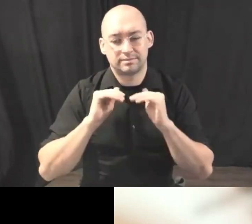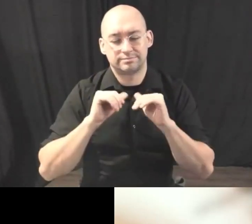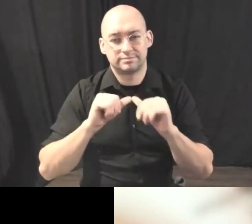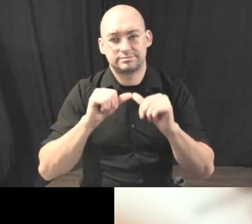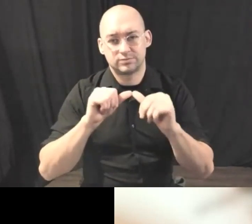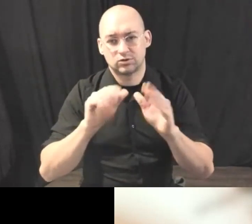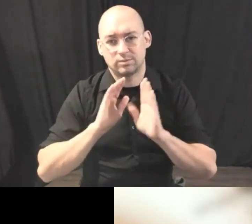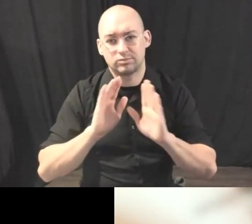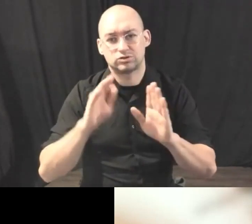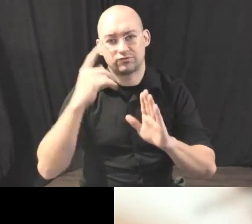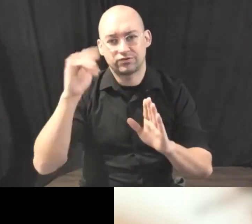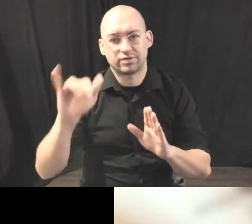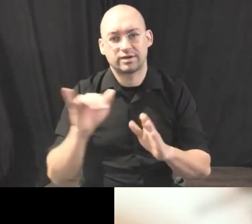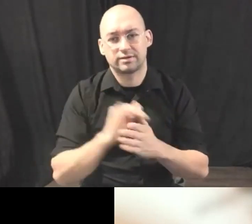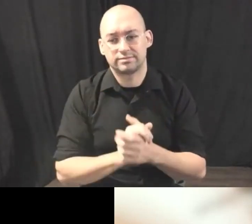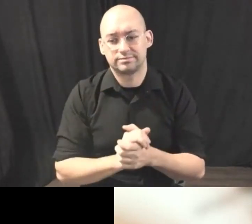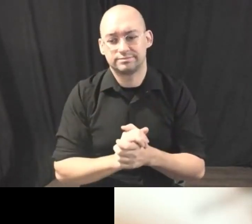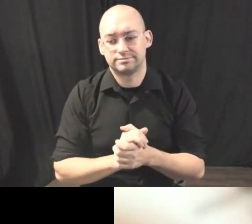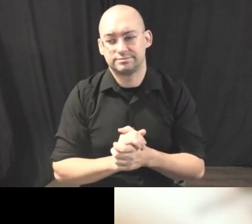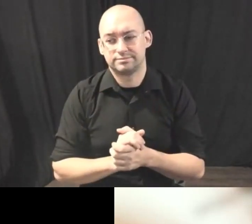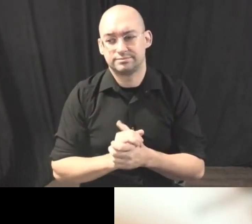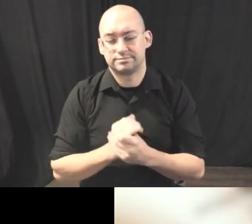So appreciate